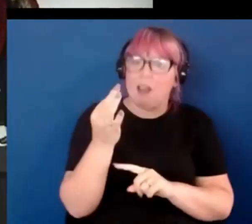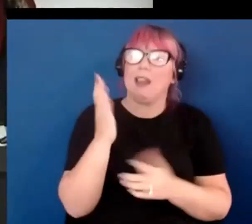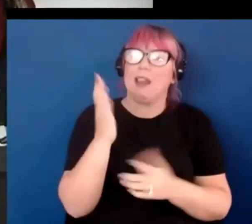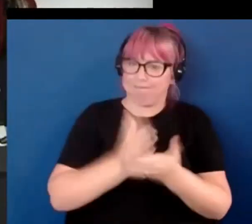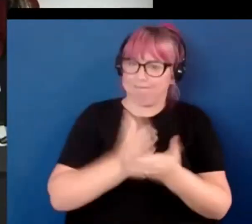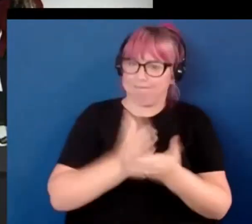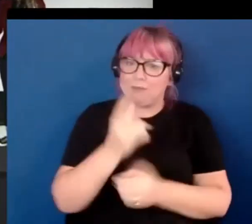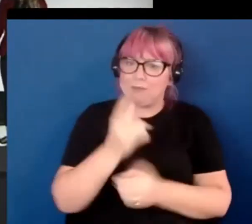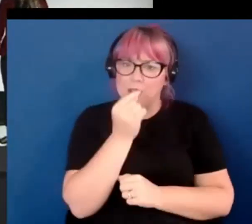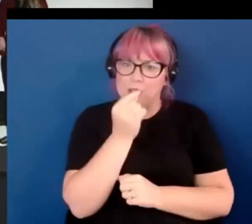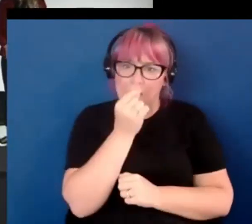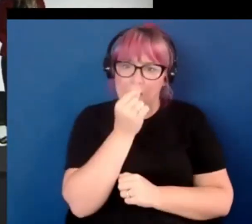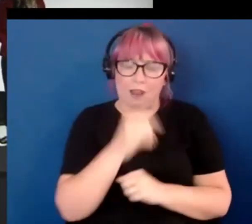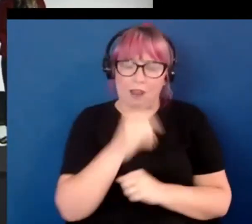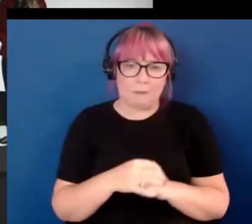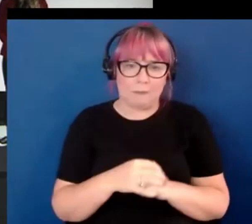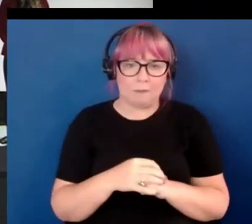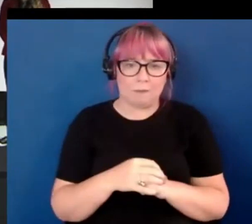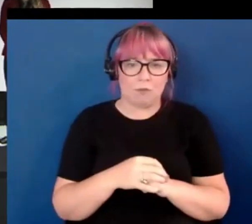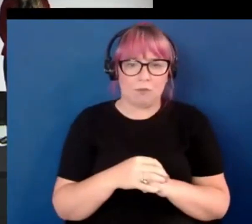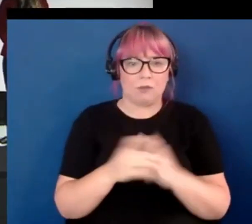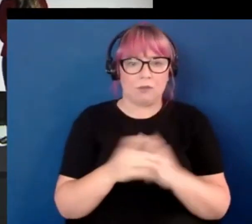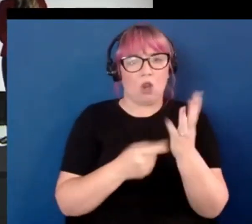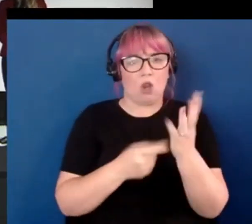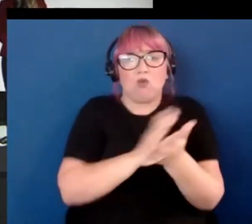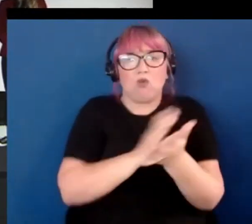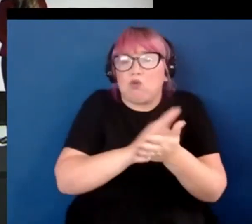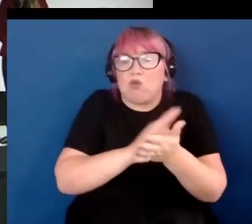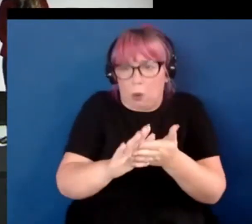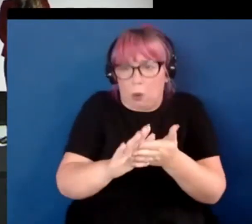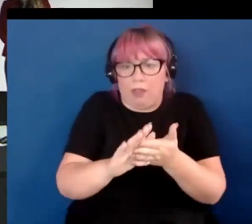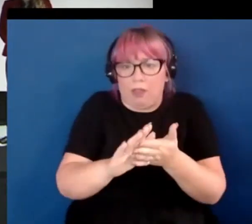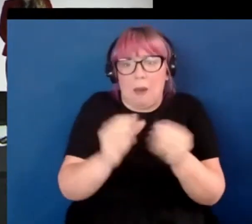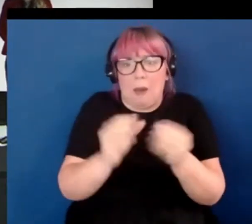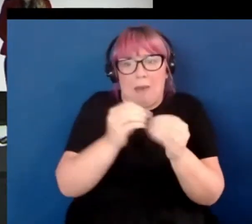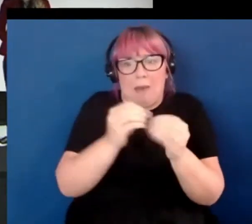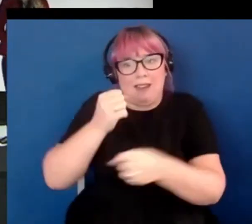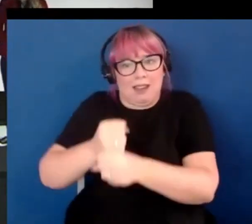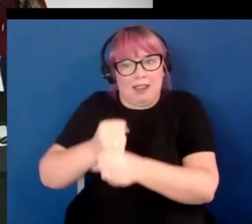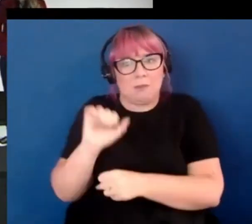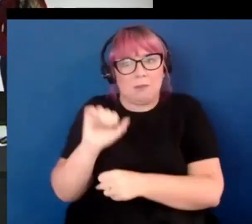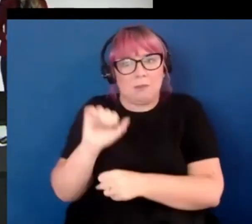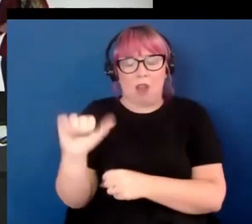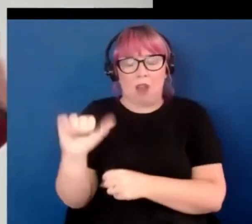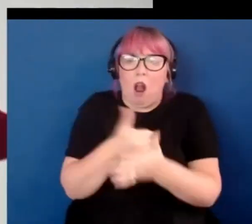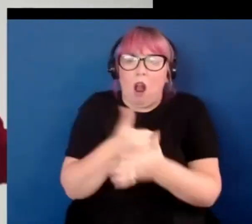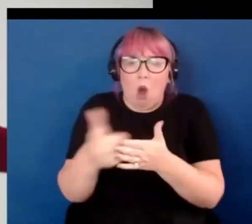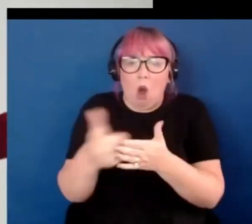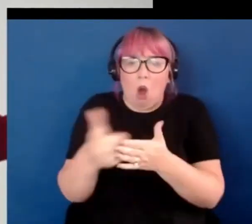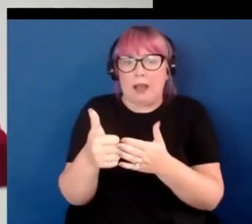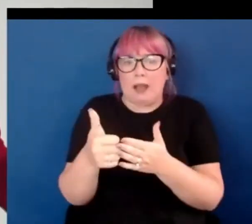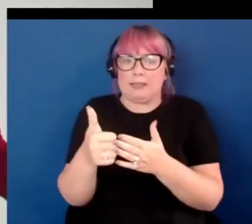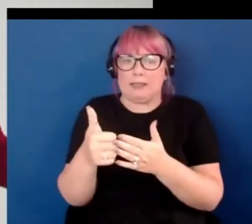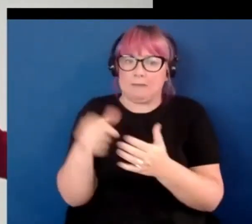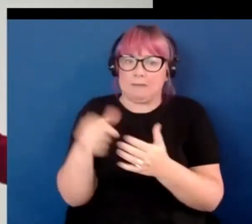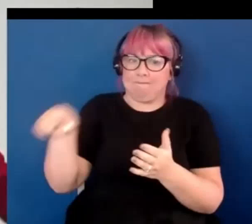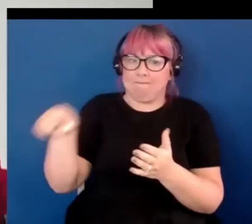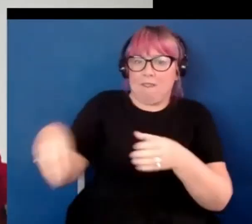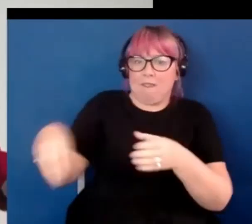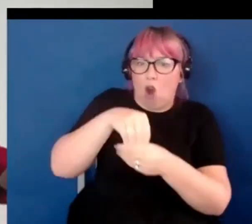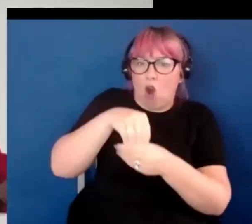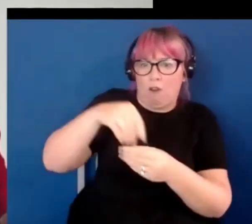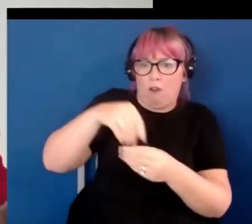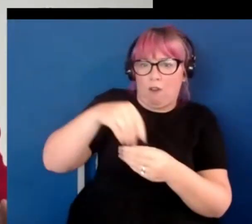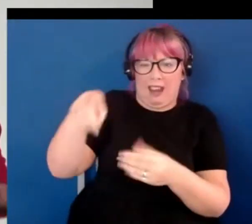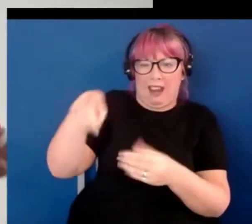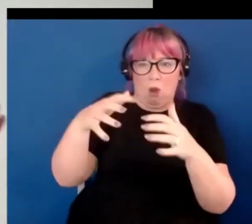Ruth Bader Ginsburg, who was so often on the dissenting side of Supreme Court decisions, said this: "Dissents speak to a